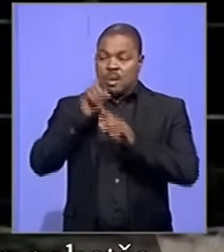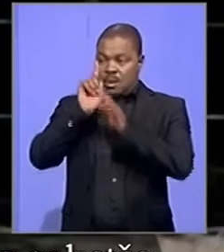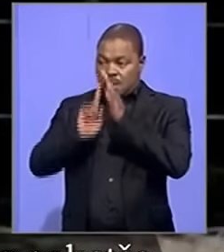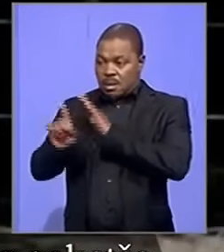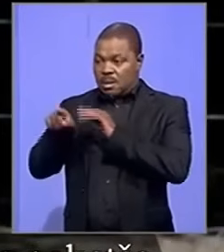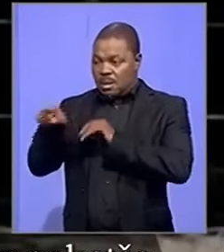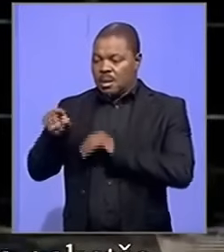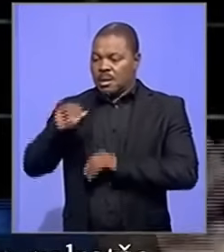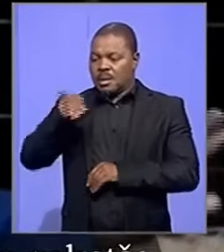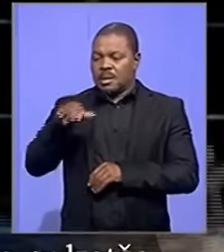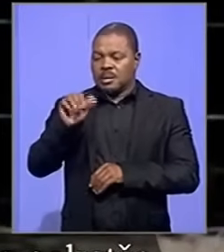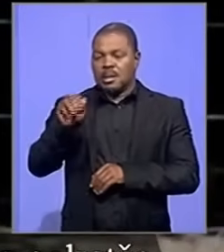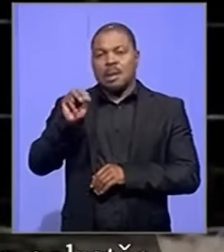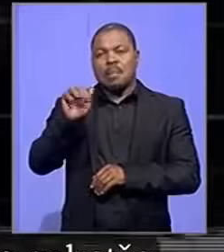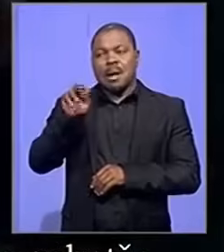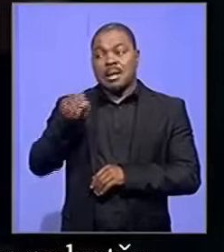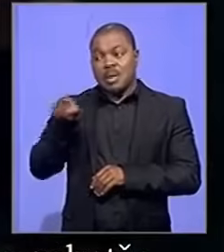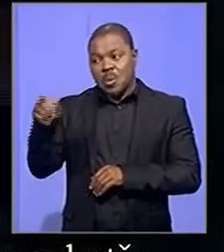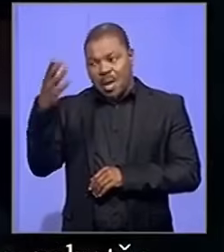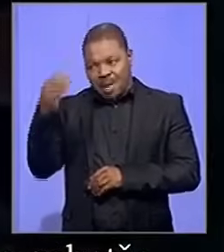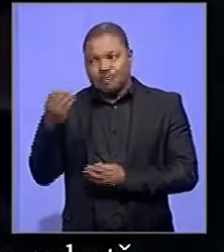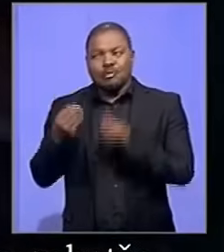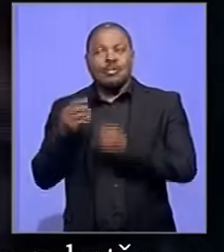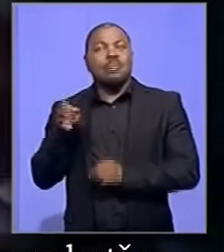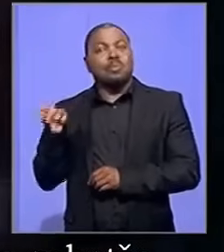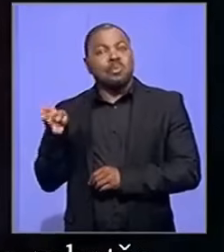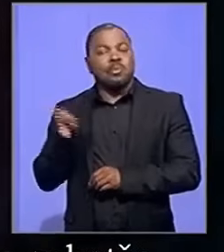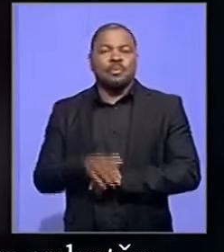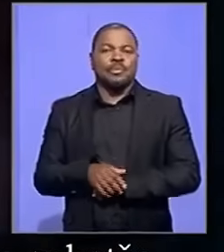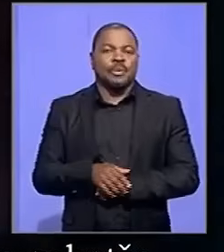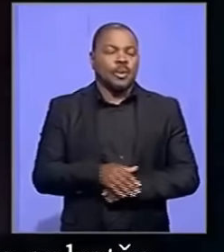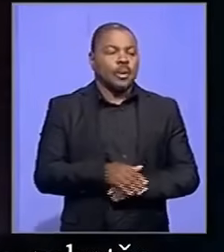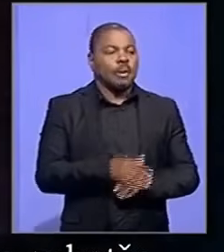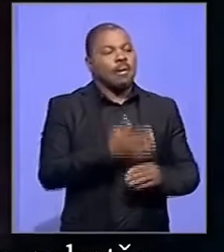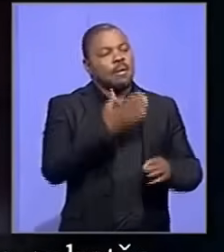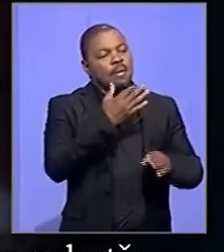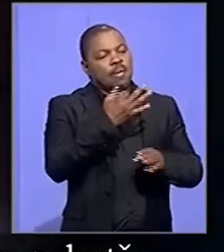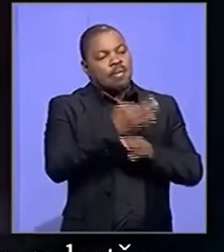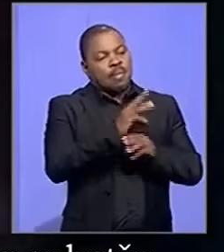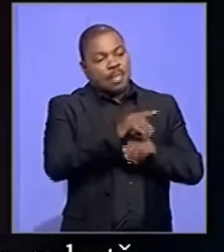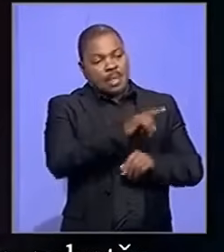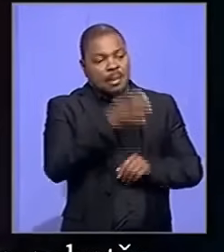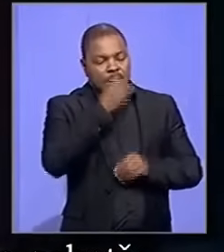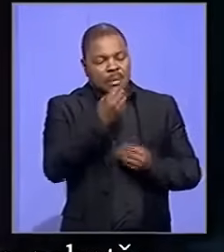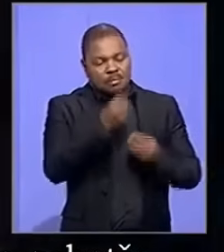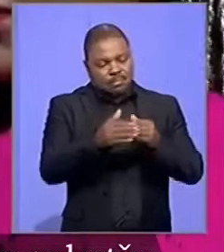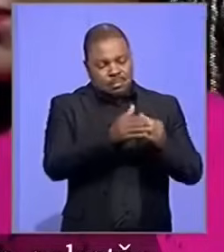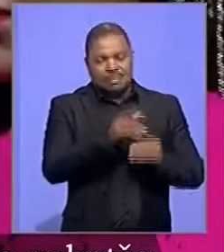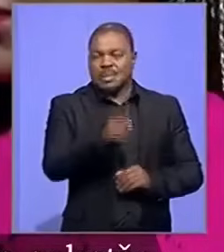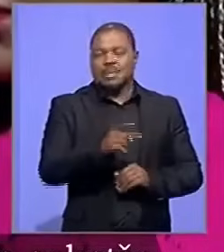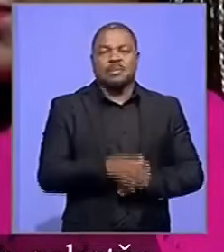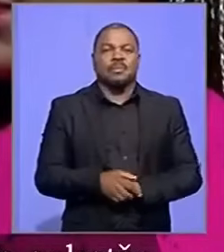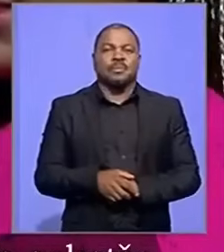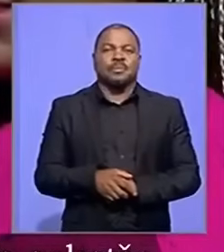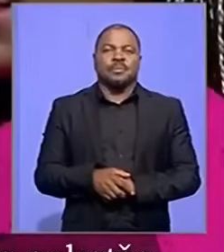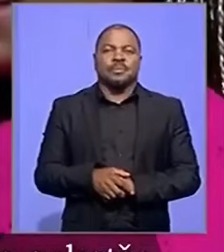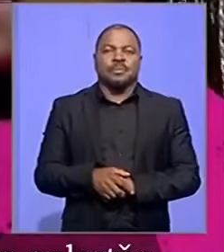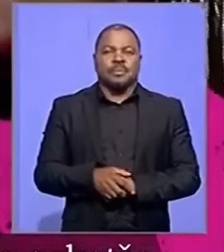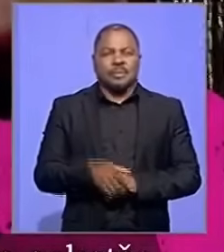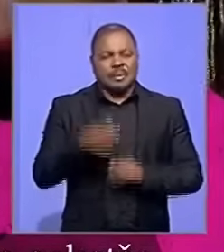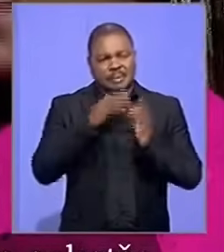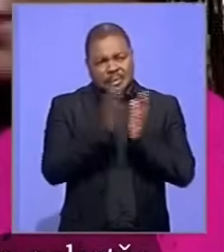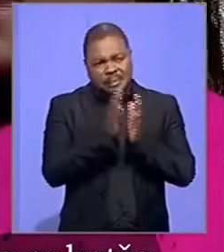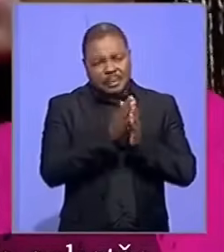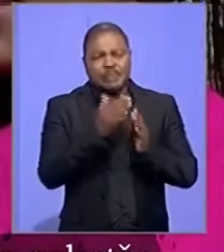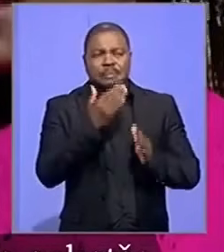teng ke jamane o tshotseng bana. Baagi ba rotloetsa batsadi go ela bana ba bona tlhoko. Go lokene ke le rotloetsa gore